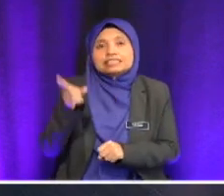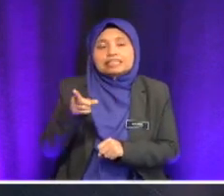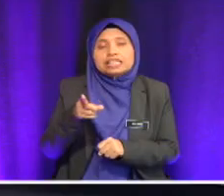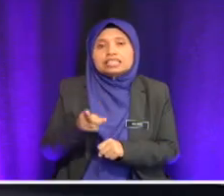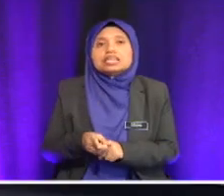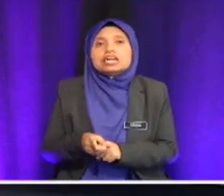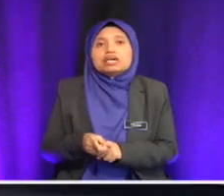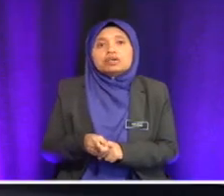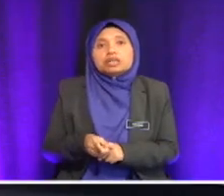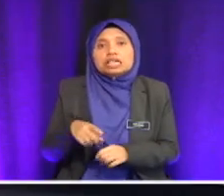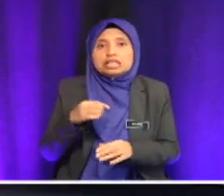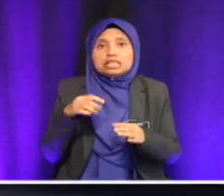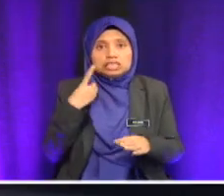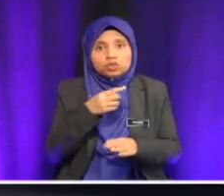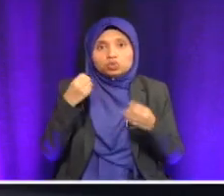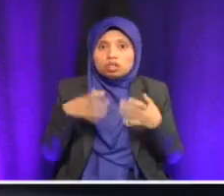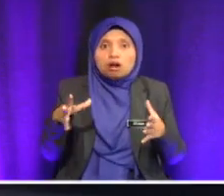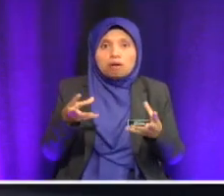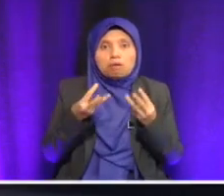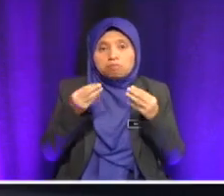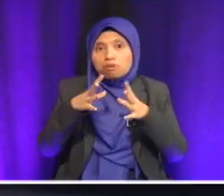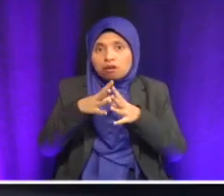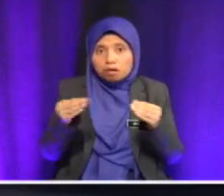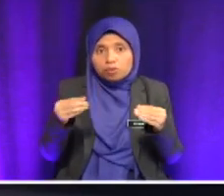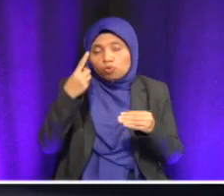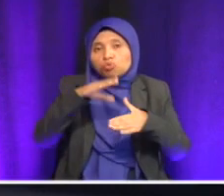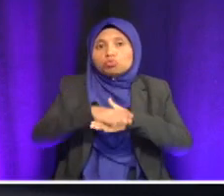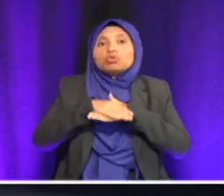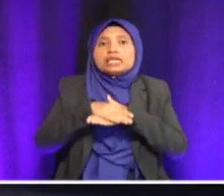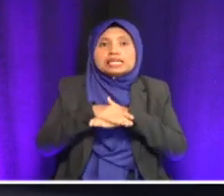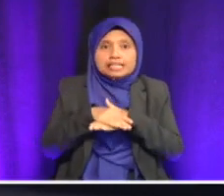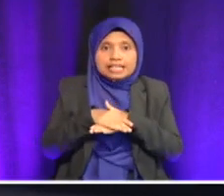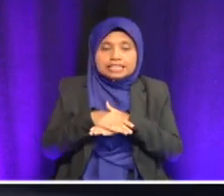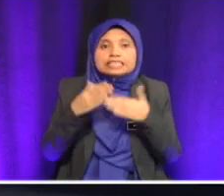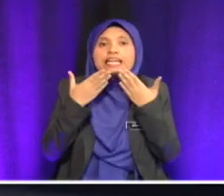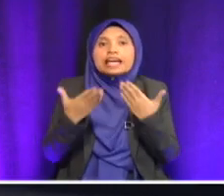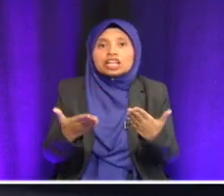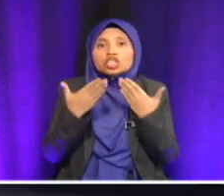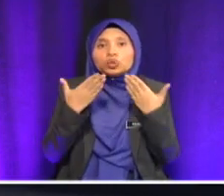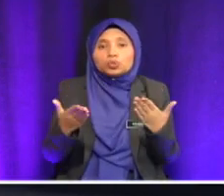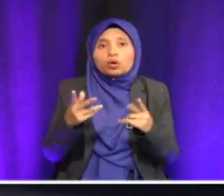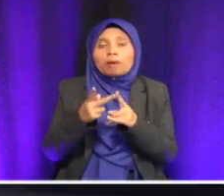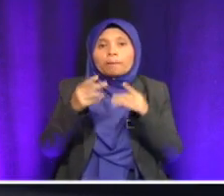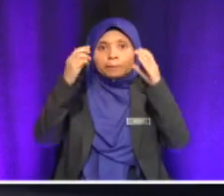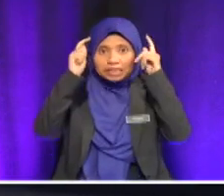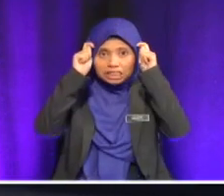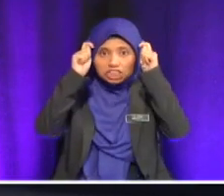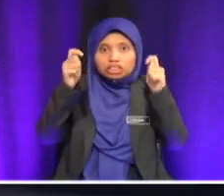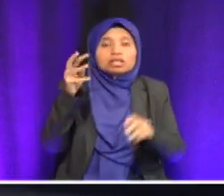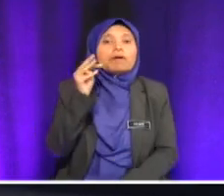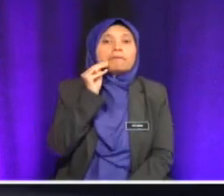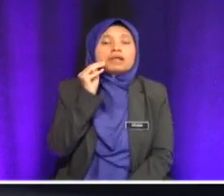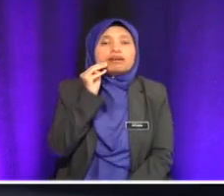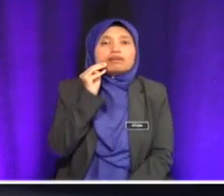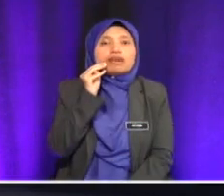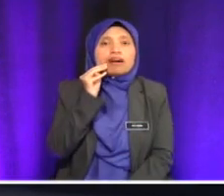we have come to the end of today's Bahasa Inggeris lesson. I would like to say thank you so much, Teacher Mira, for this very interesting